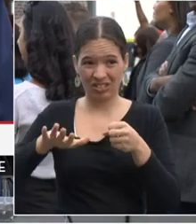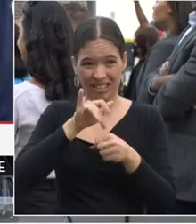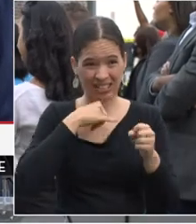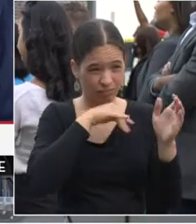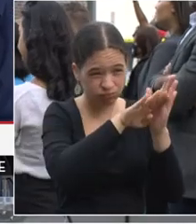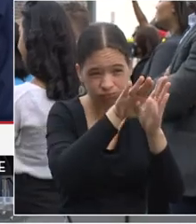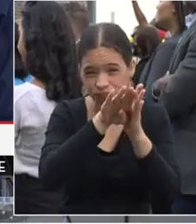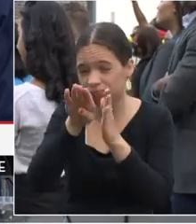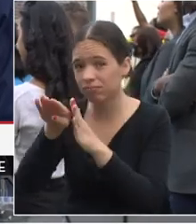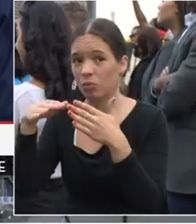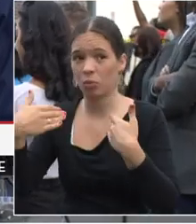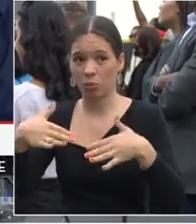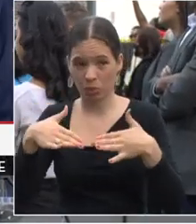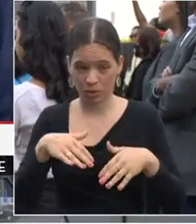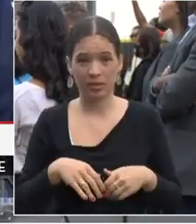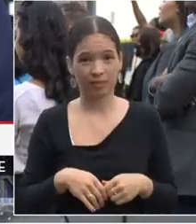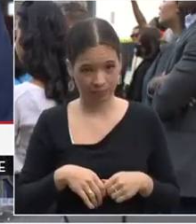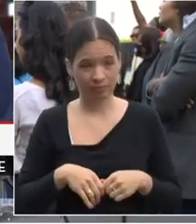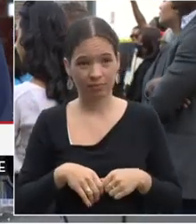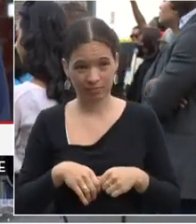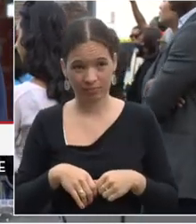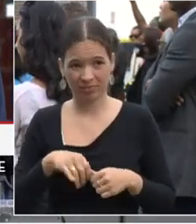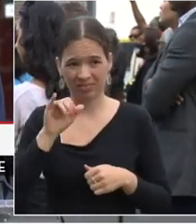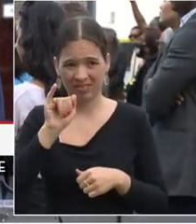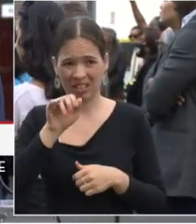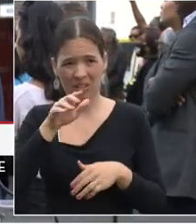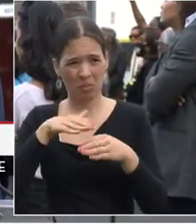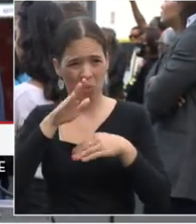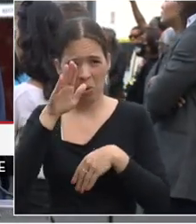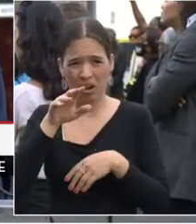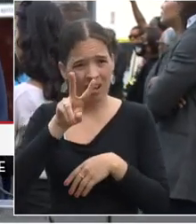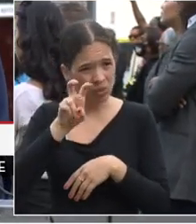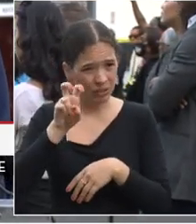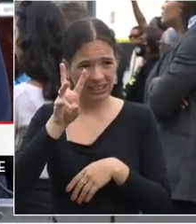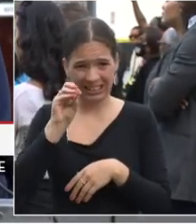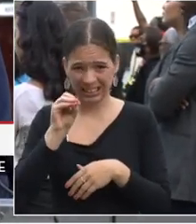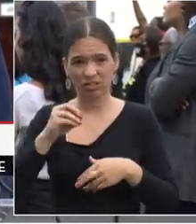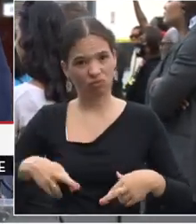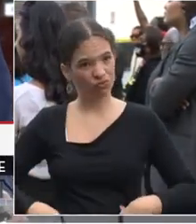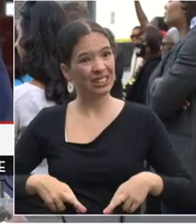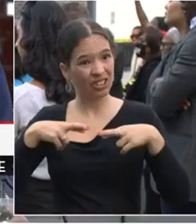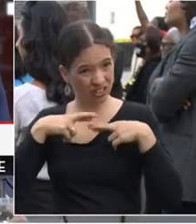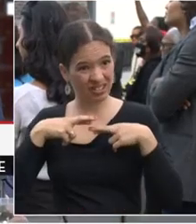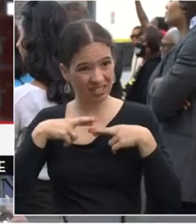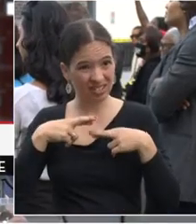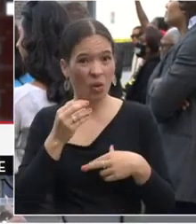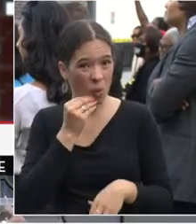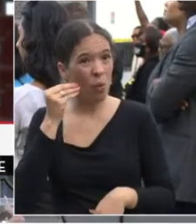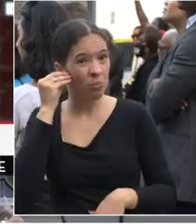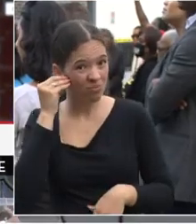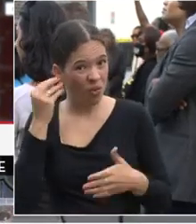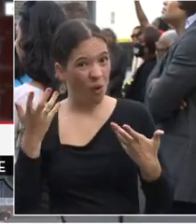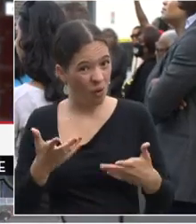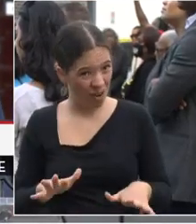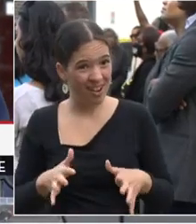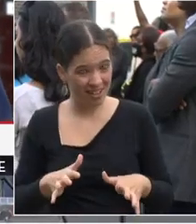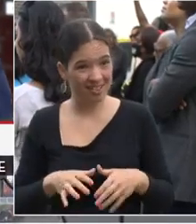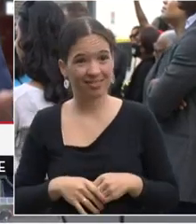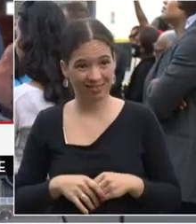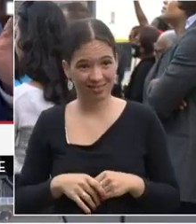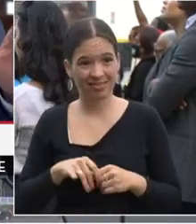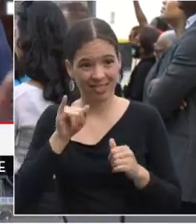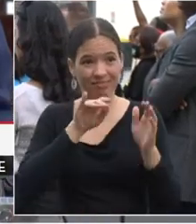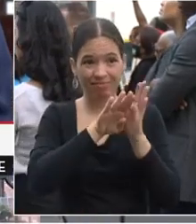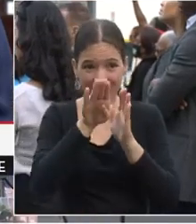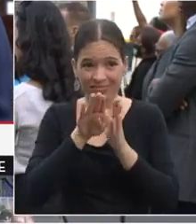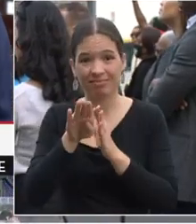Over 260, I think, John, 260 residential units that's developing. We got the